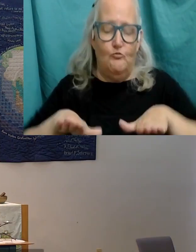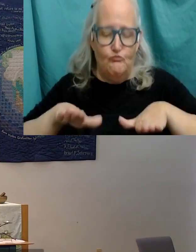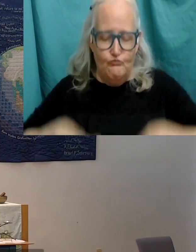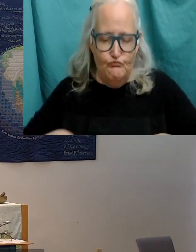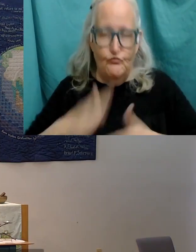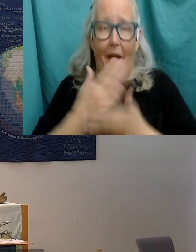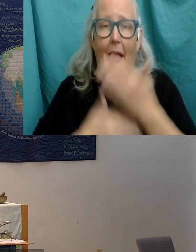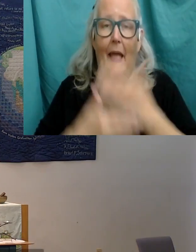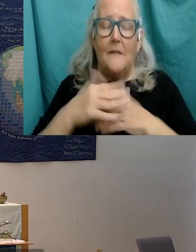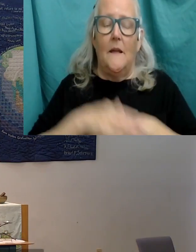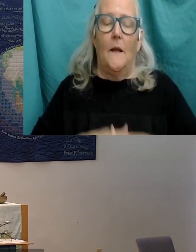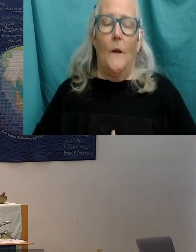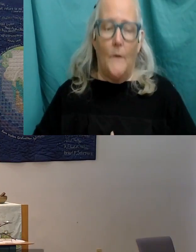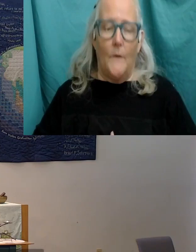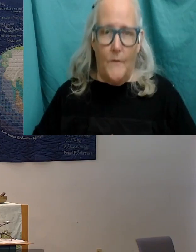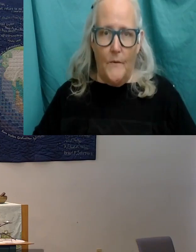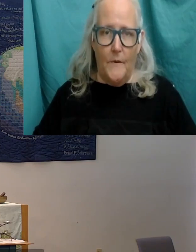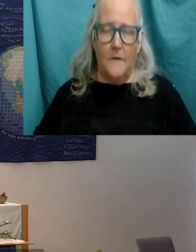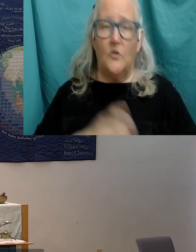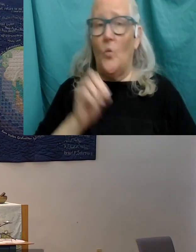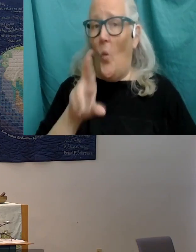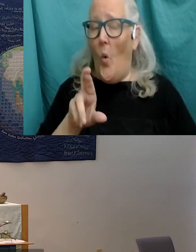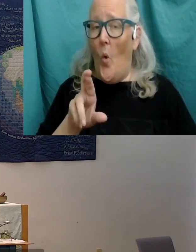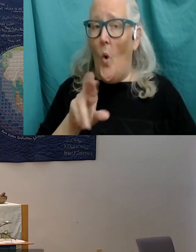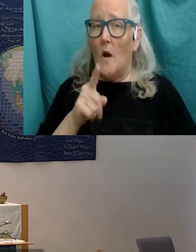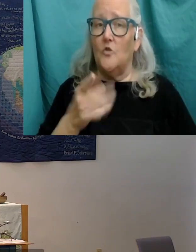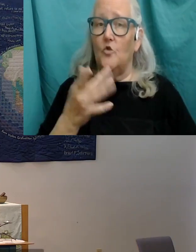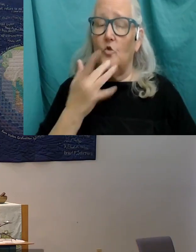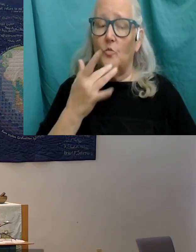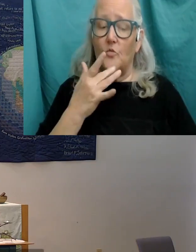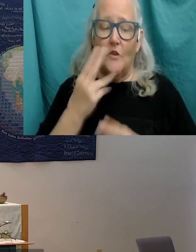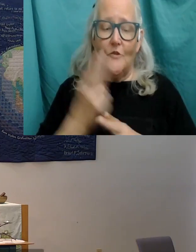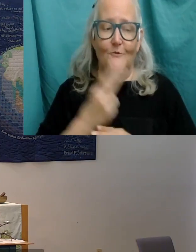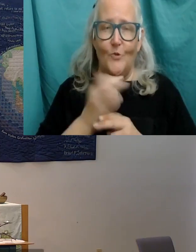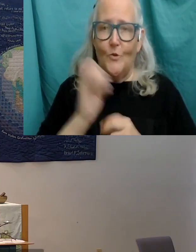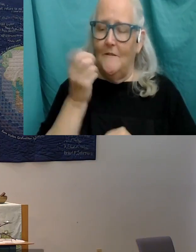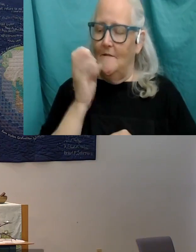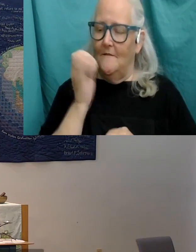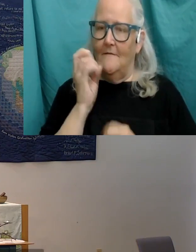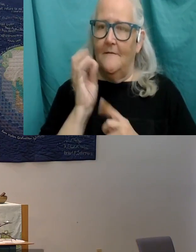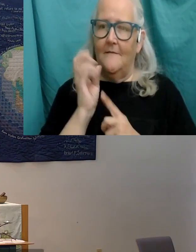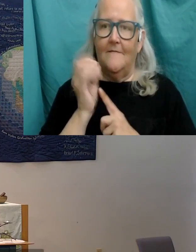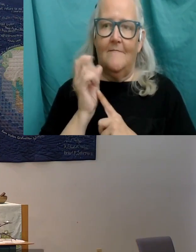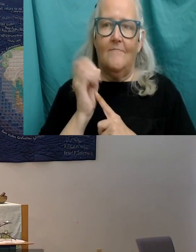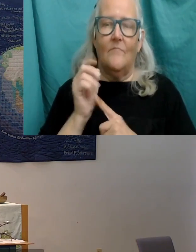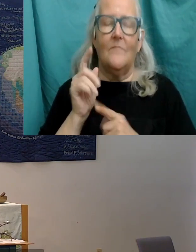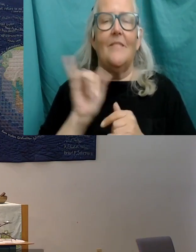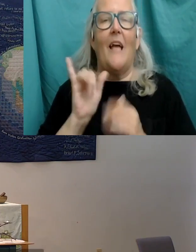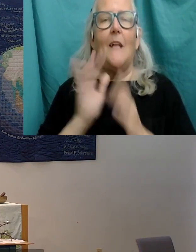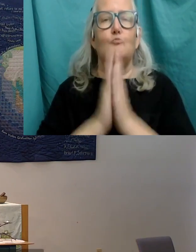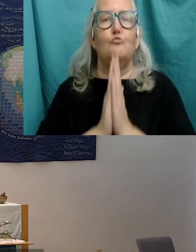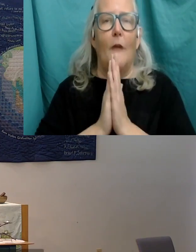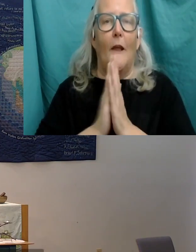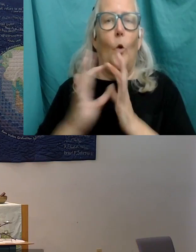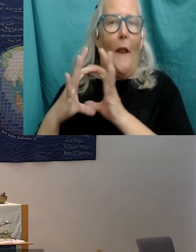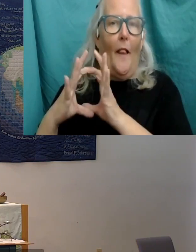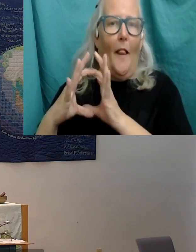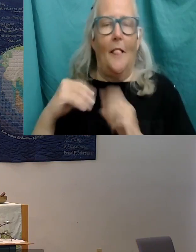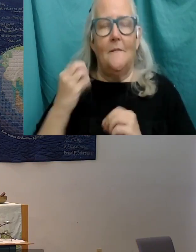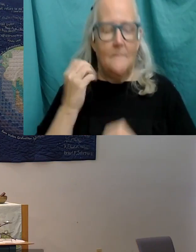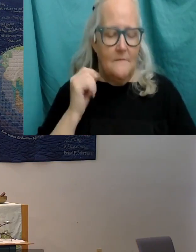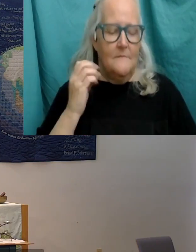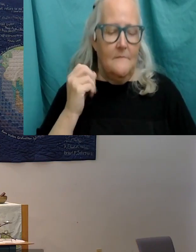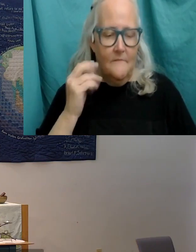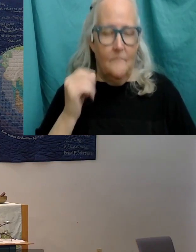Maybe you'd like to pick up a fidget spinner to use as a prayer wheel. As I offer you this prayer written by